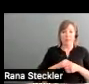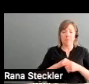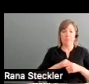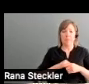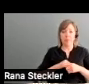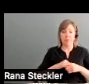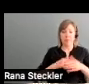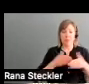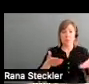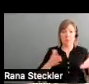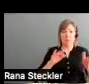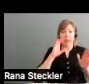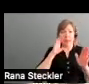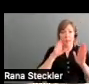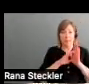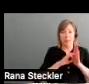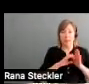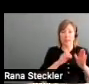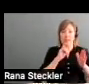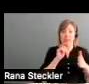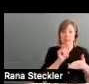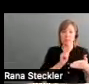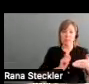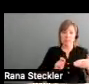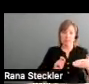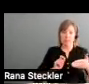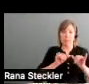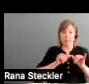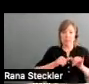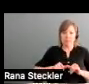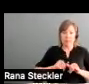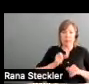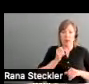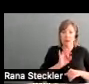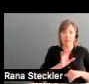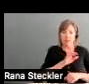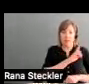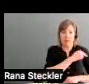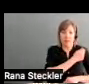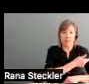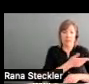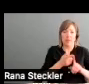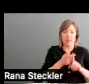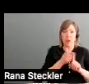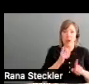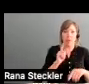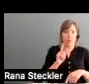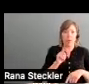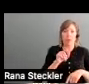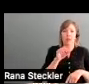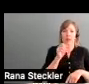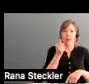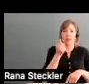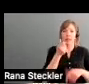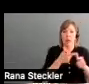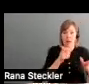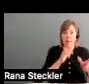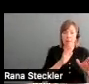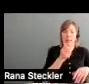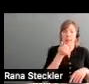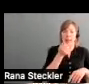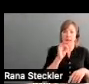So this image is an architectural plan of St. Elizabeth's from the mid-19th century. And here